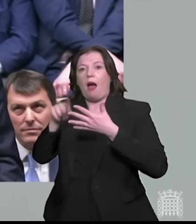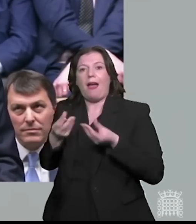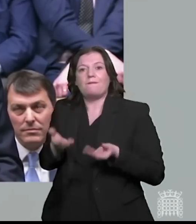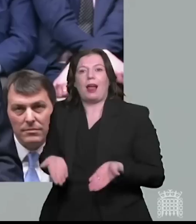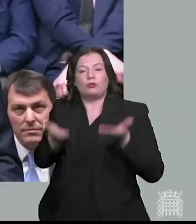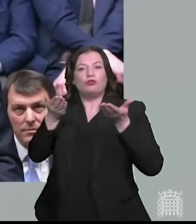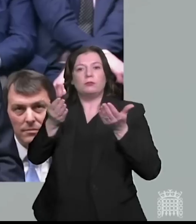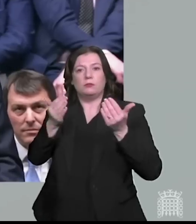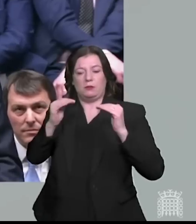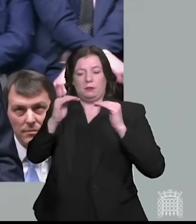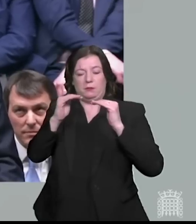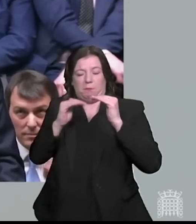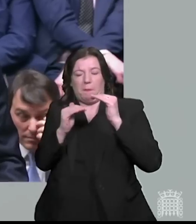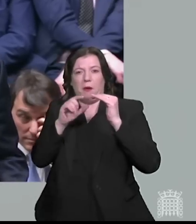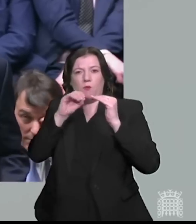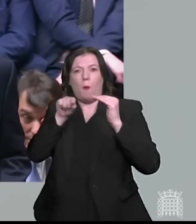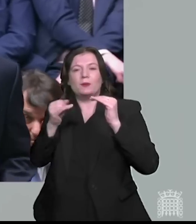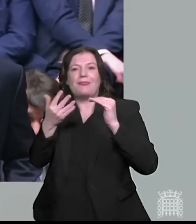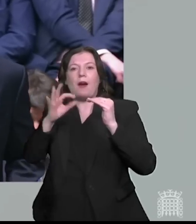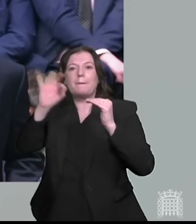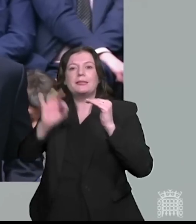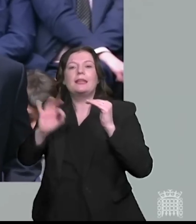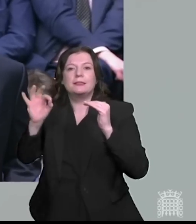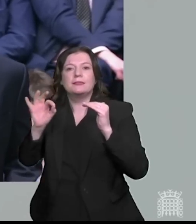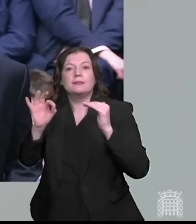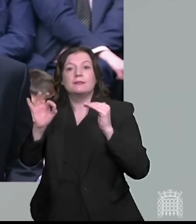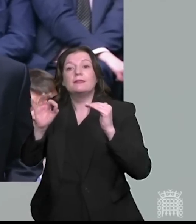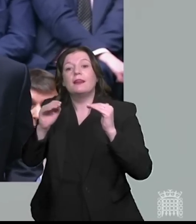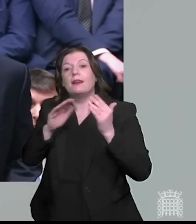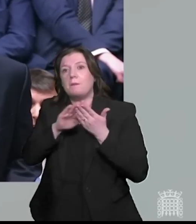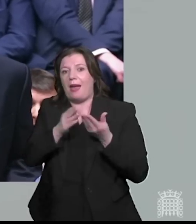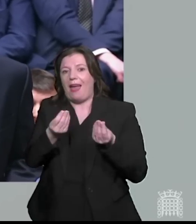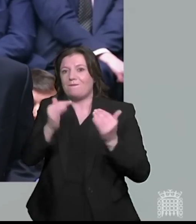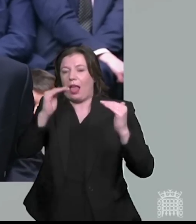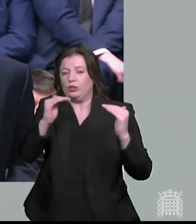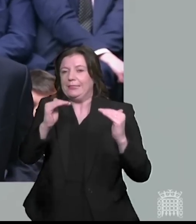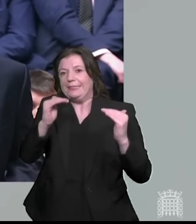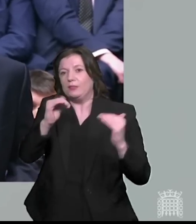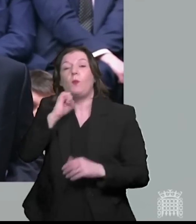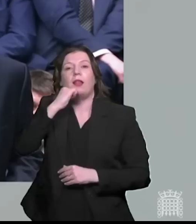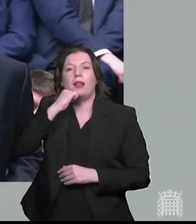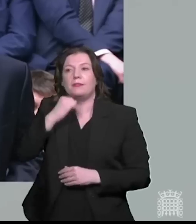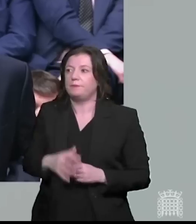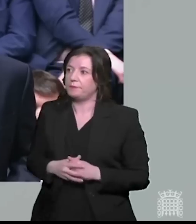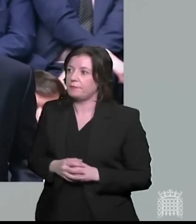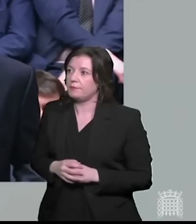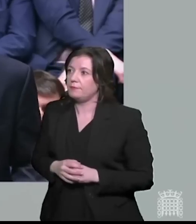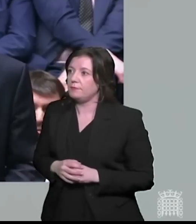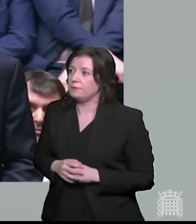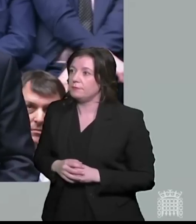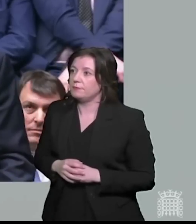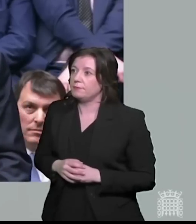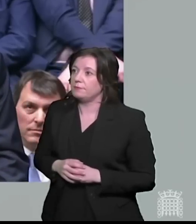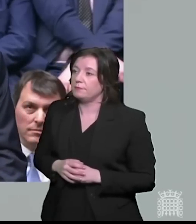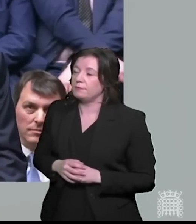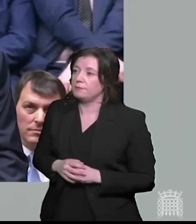nearly 0.75% this year, lowering inflation when it is particularly high. I now turn to